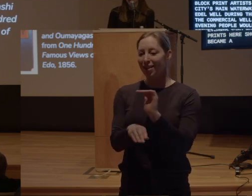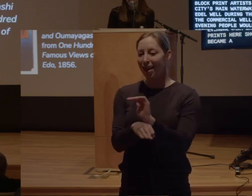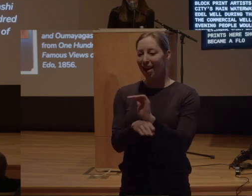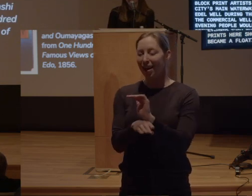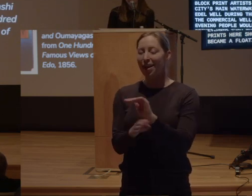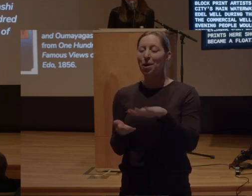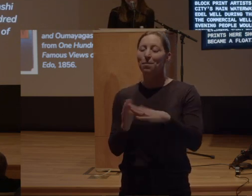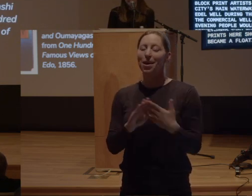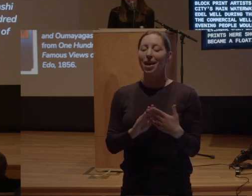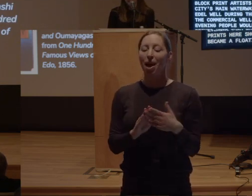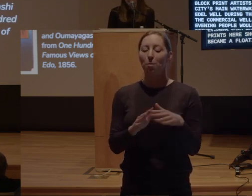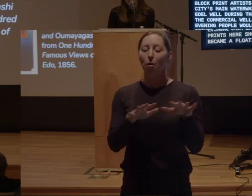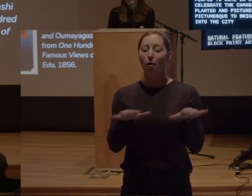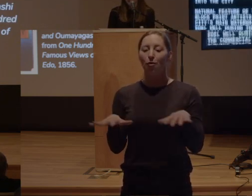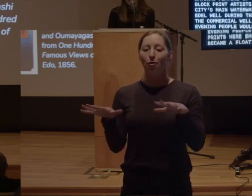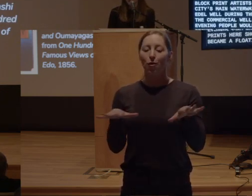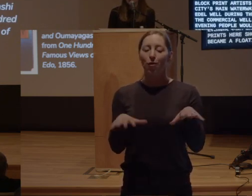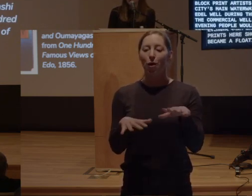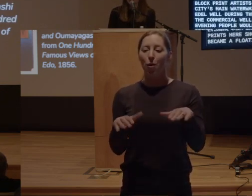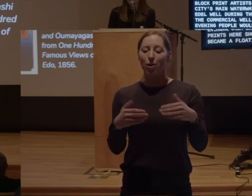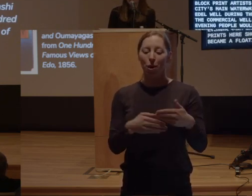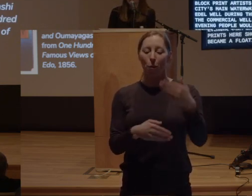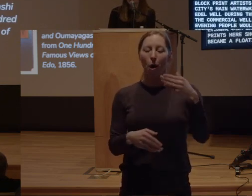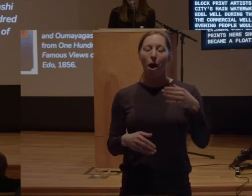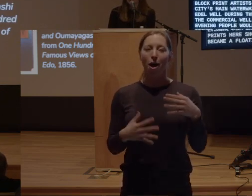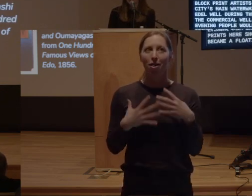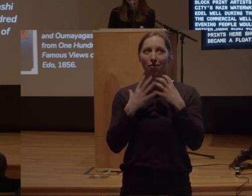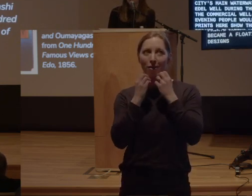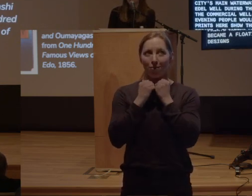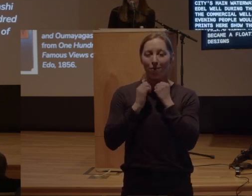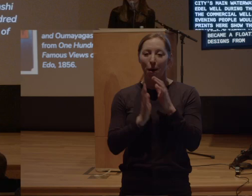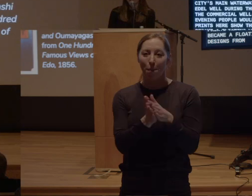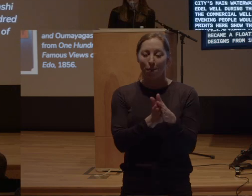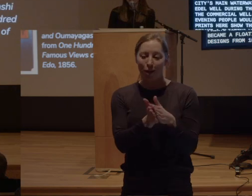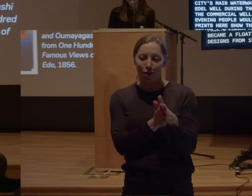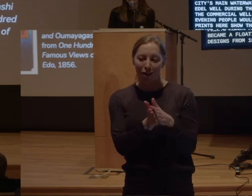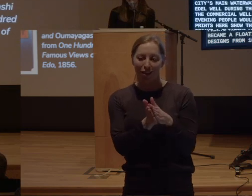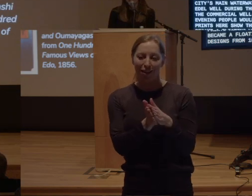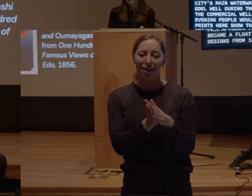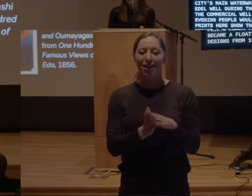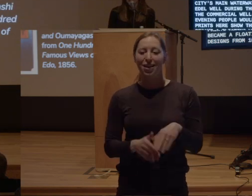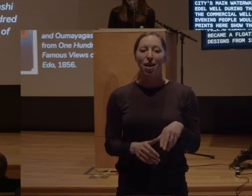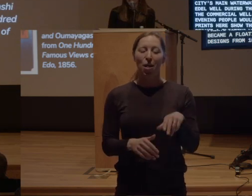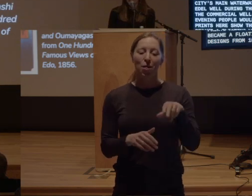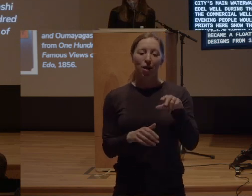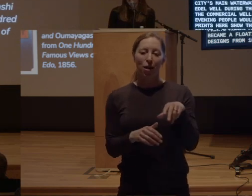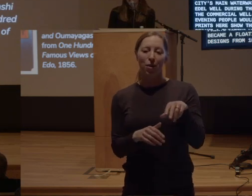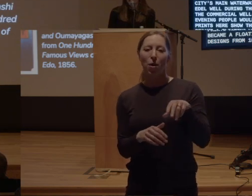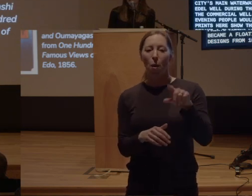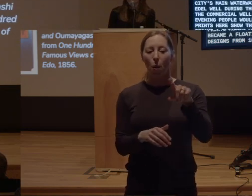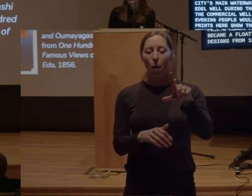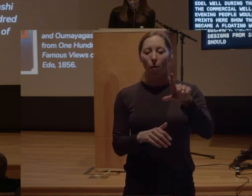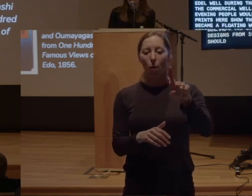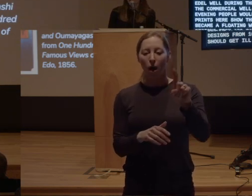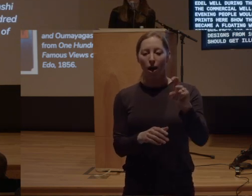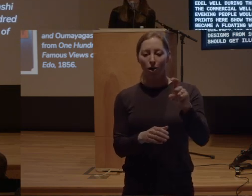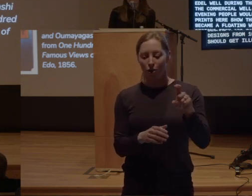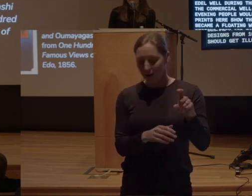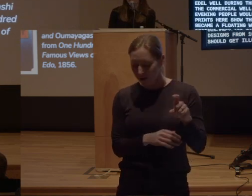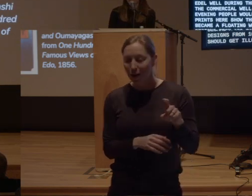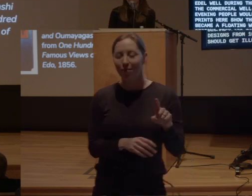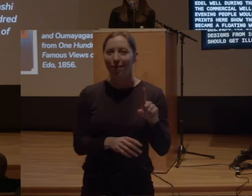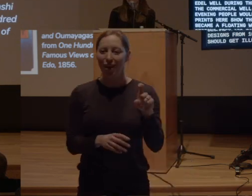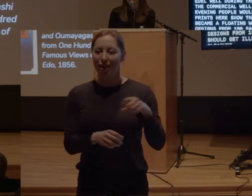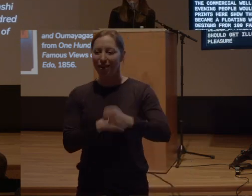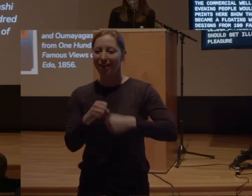world of pleasure. In these designs from 100 famous views of Edo, Hiroshige illustrates the various kinds of